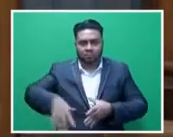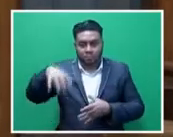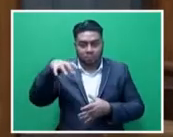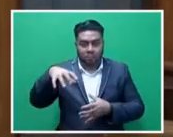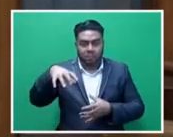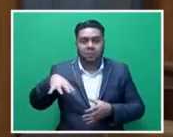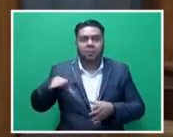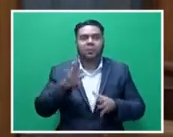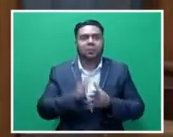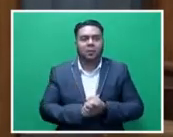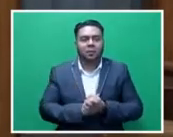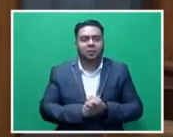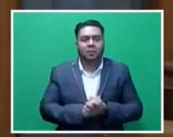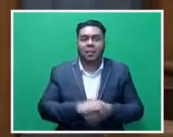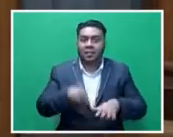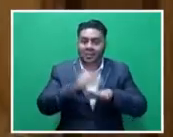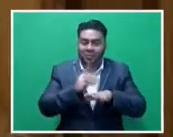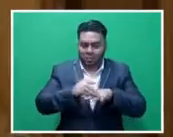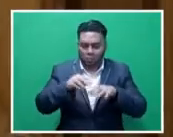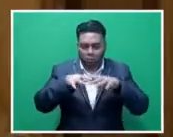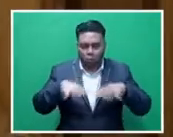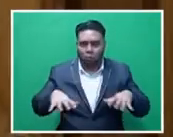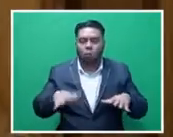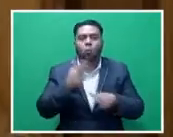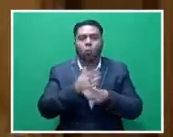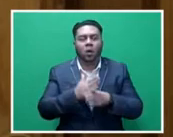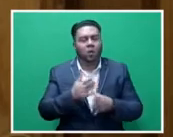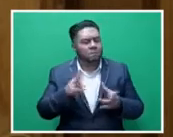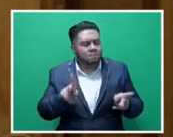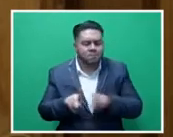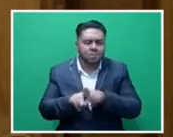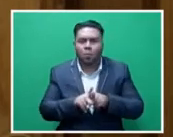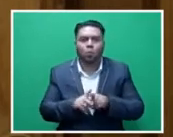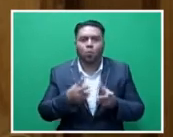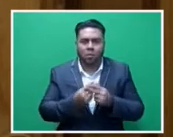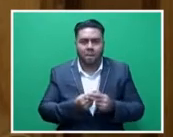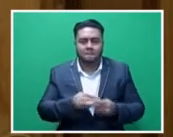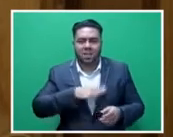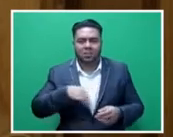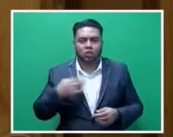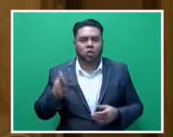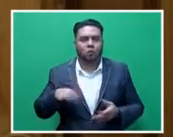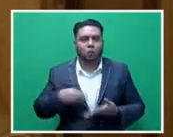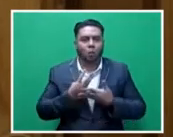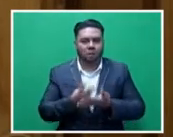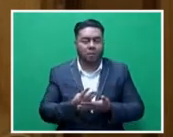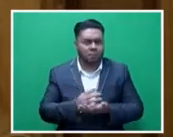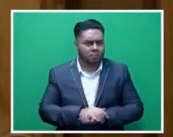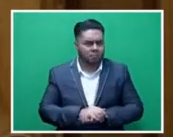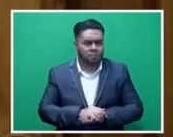has a budget on its own, and it works closely with my ministry. Mr. Speaker, we have close